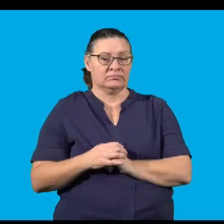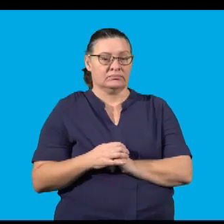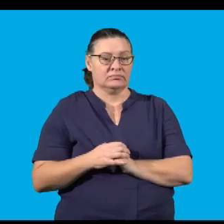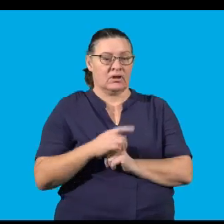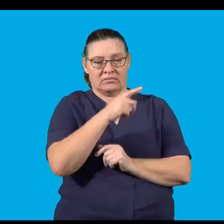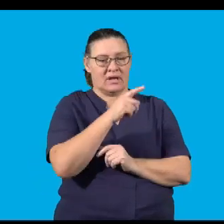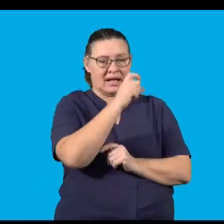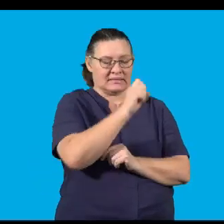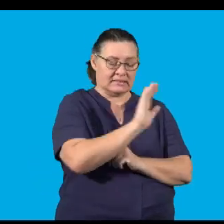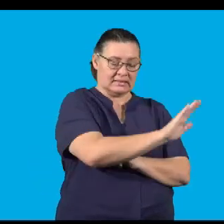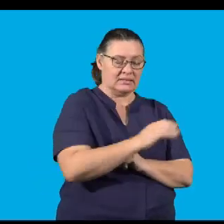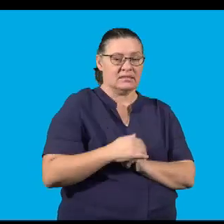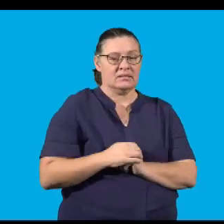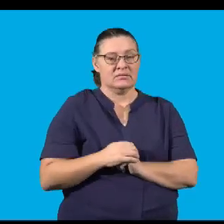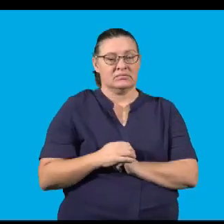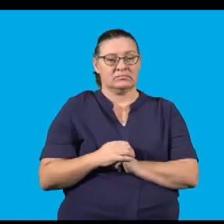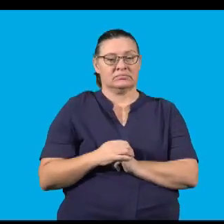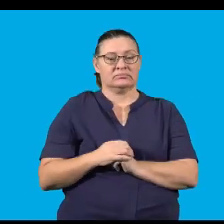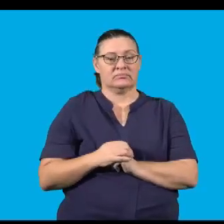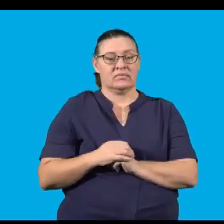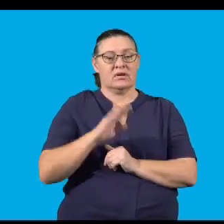with, let's not forget our x,